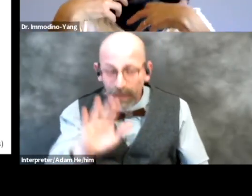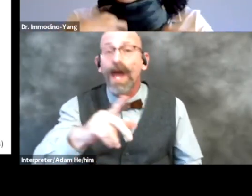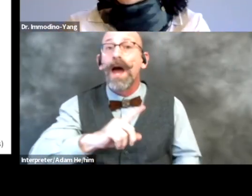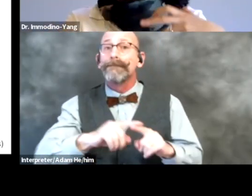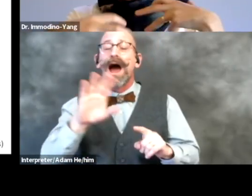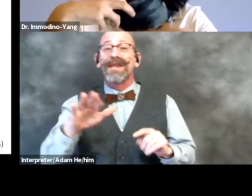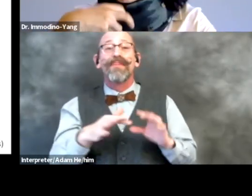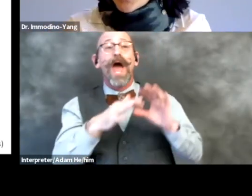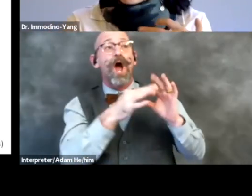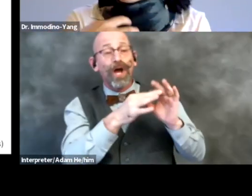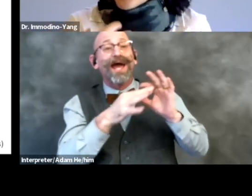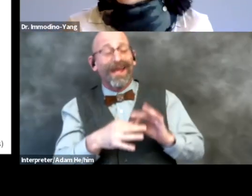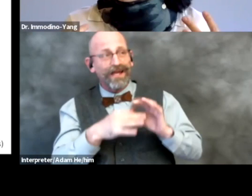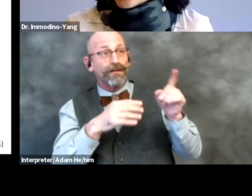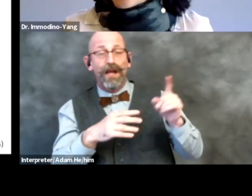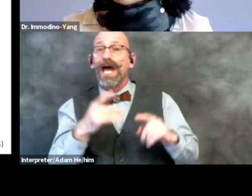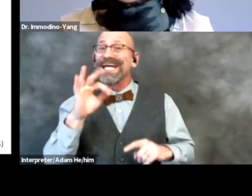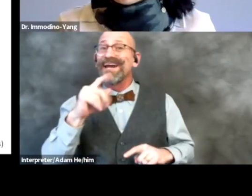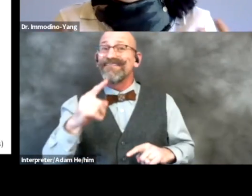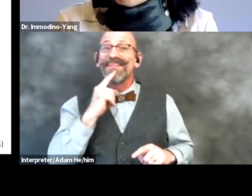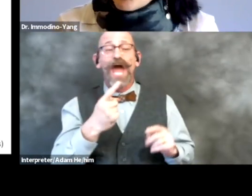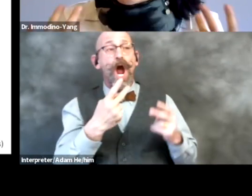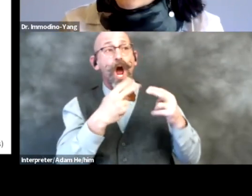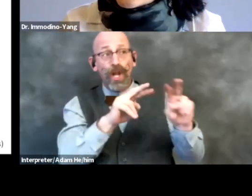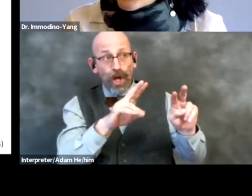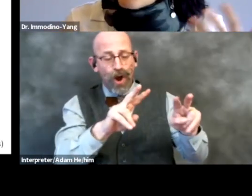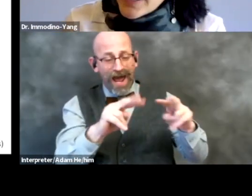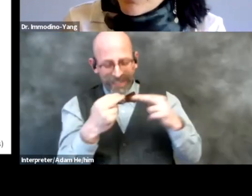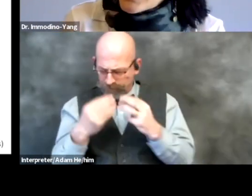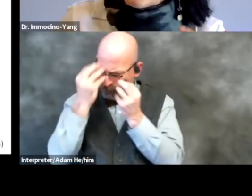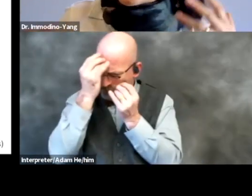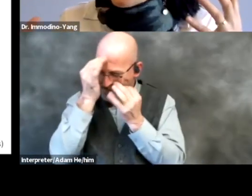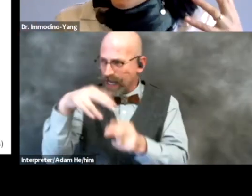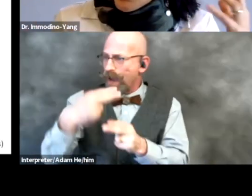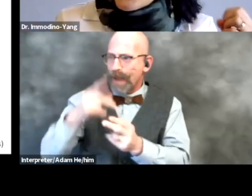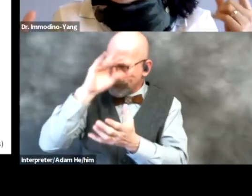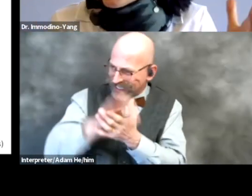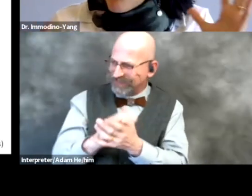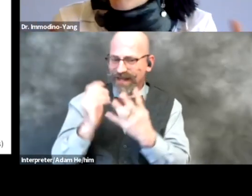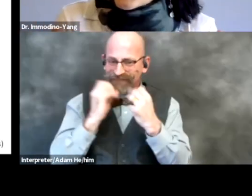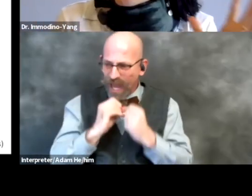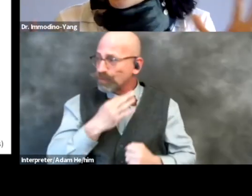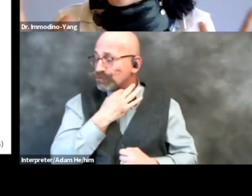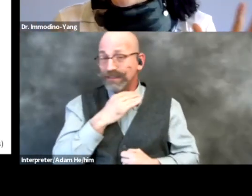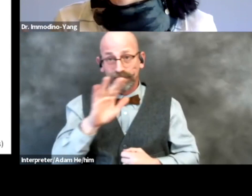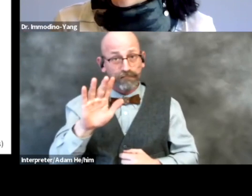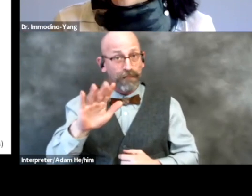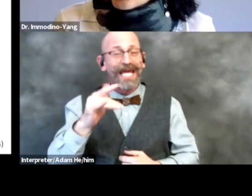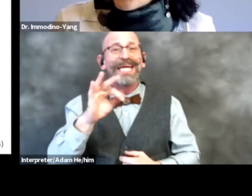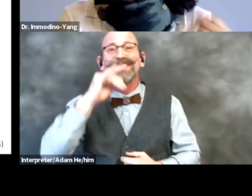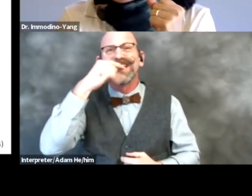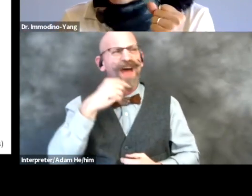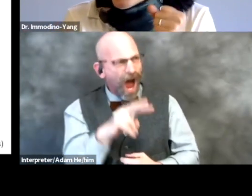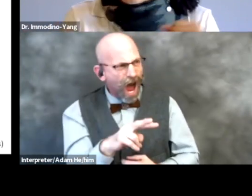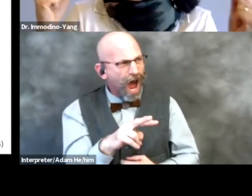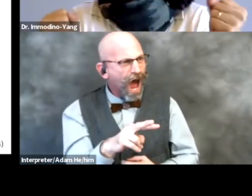more invoking of beliefs and values and curiosities. The more kids said, wait a minute, like, I didn't know everybody in the world doesn't get to go to